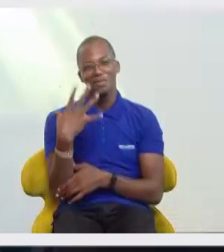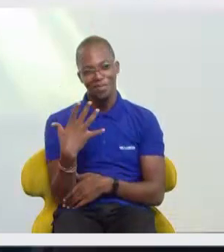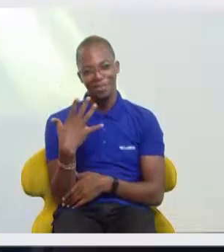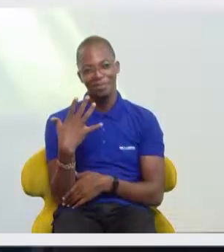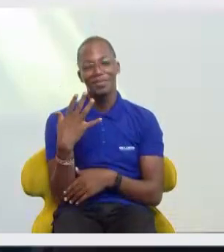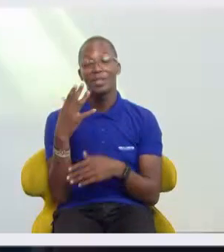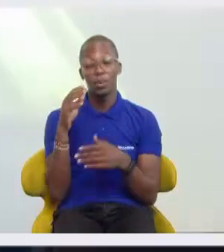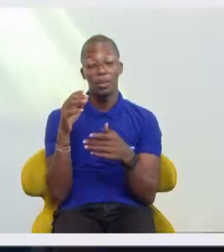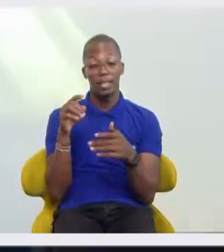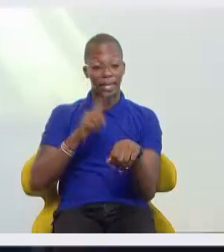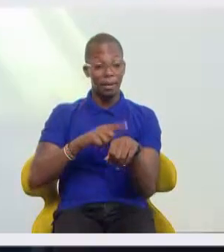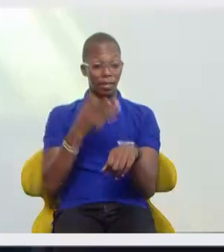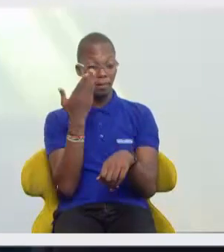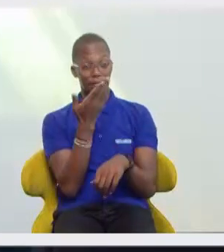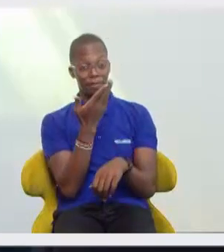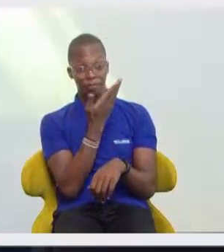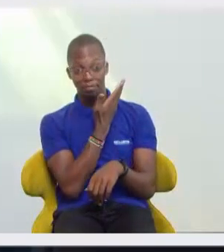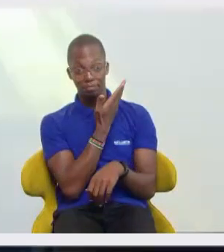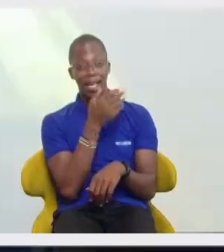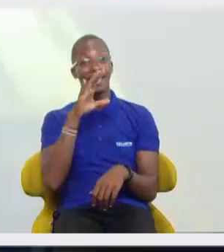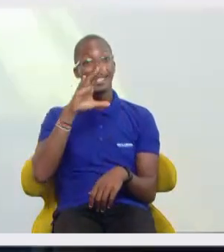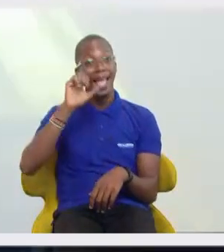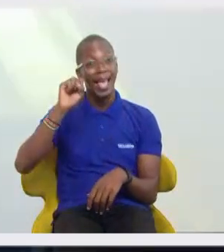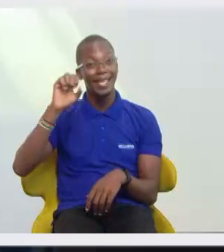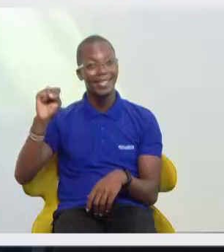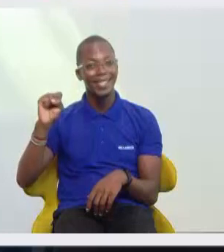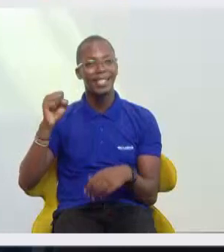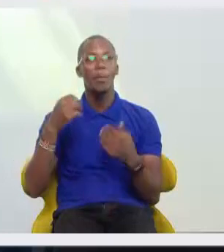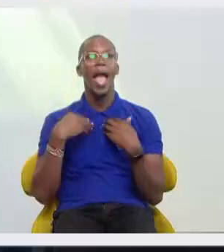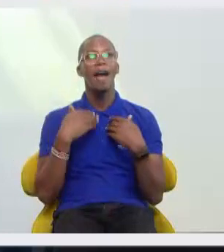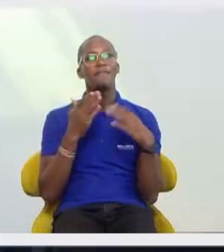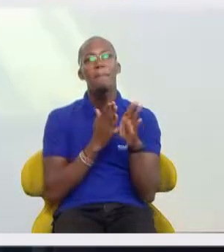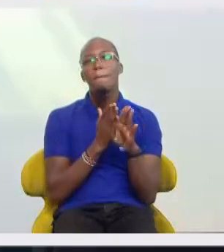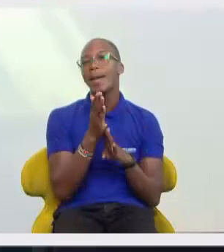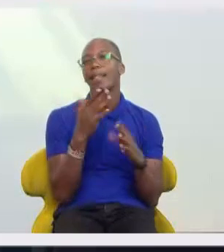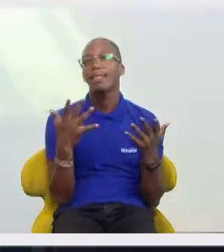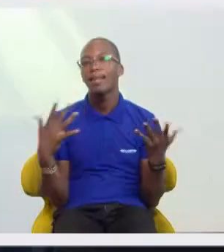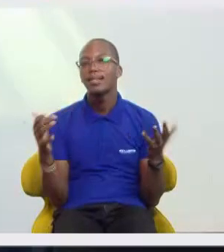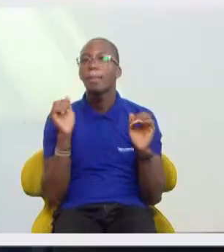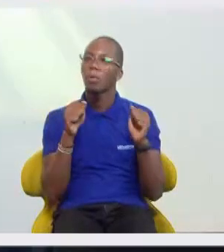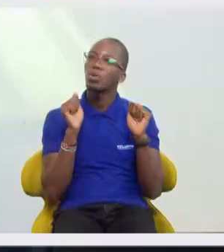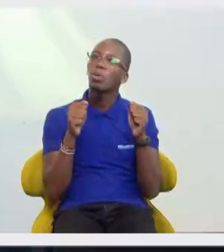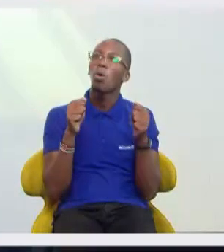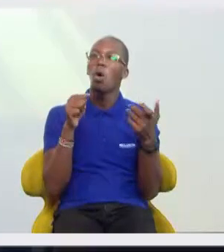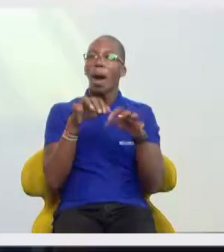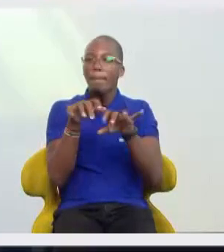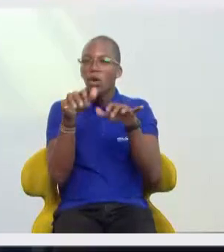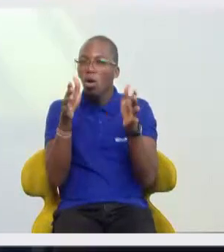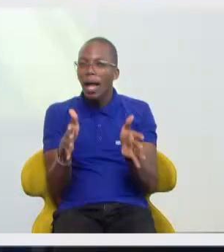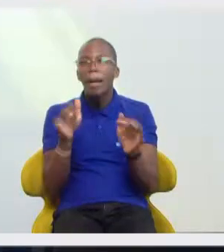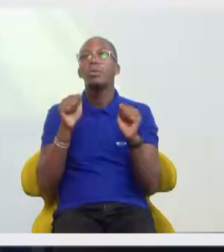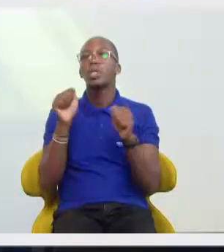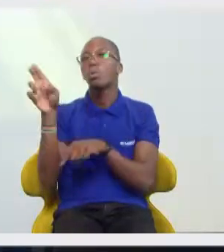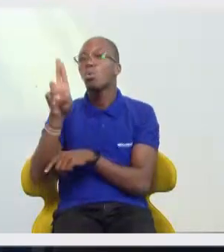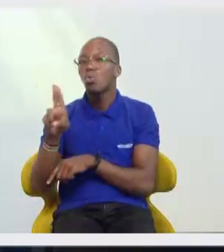the CSS language, we have many properties that a programmer can use